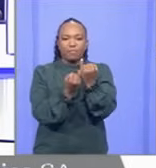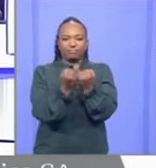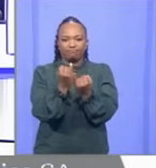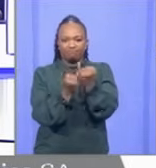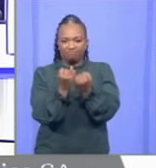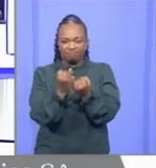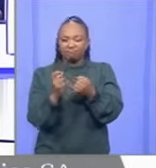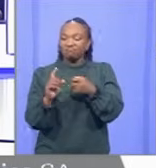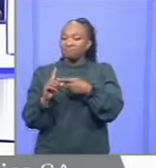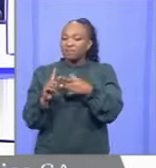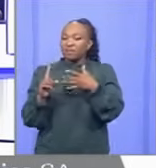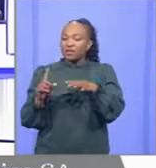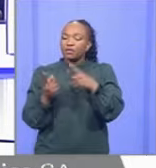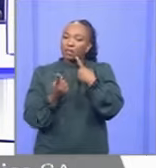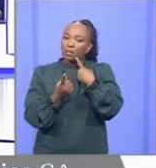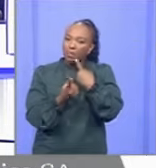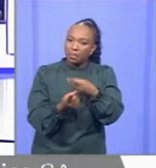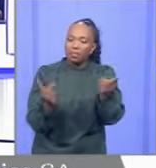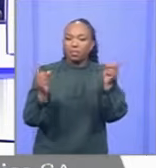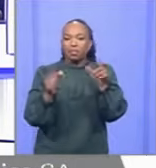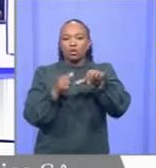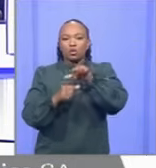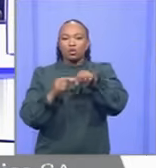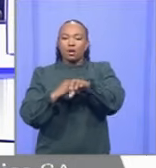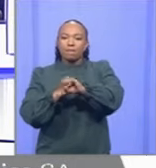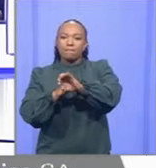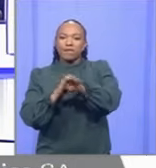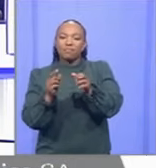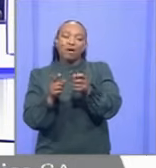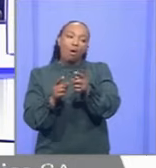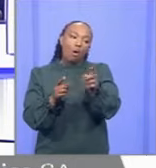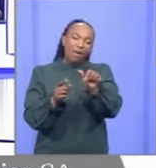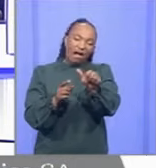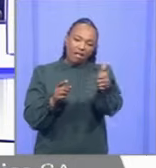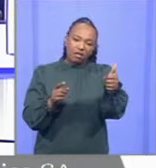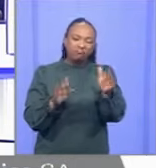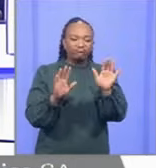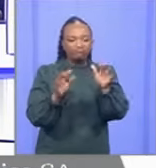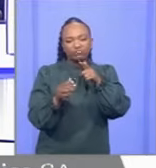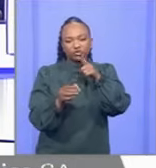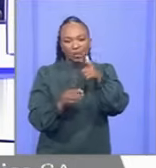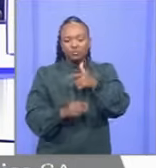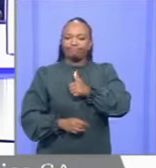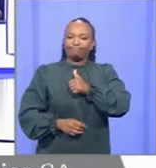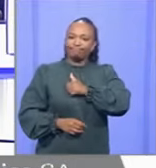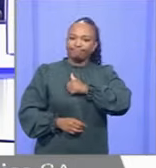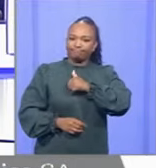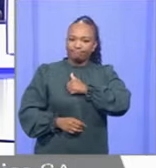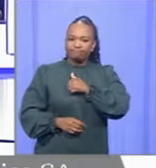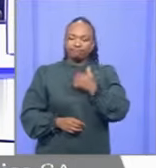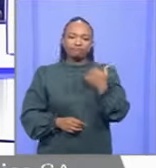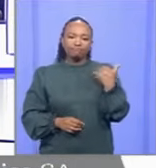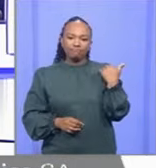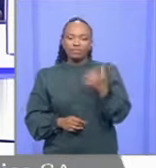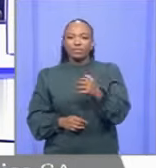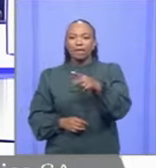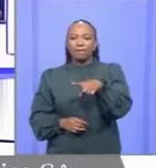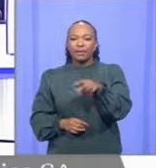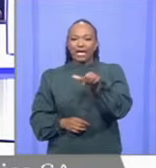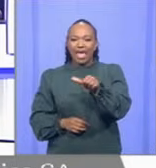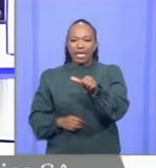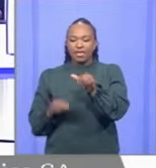go marangrang a dikgokagano le go lakaletša ba bangwe mahlatse pejana bahlankedi phetiši ba mokgatlo wa Patriotic